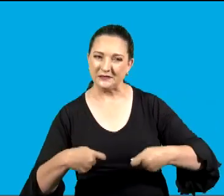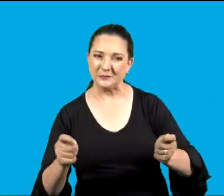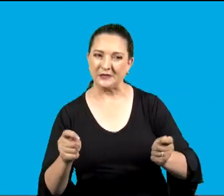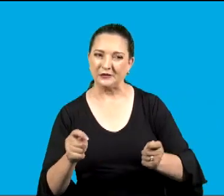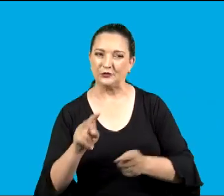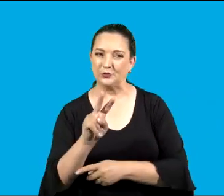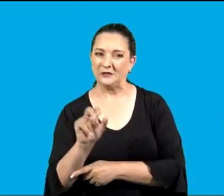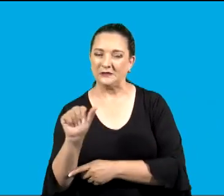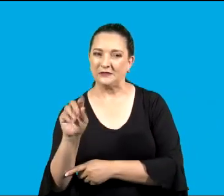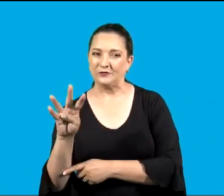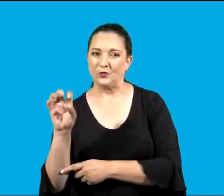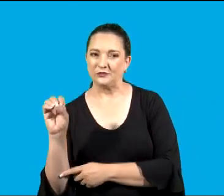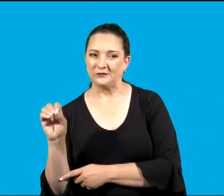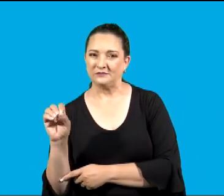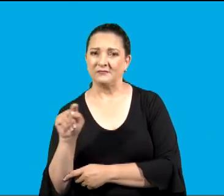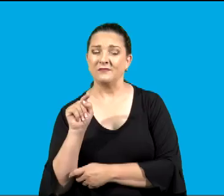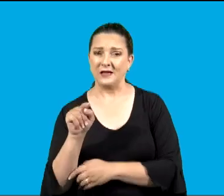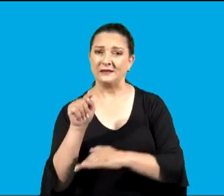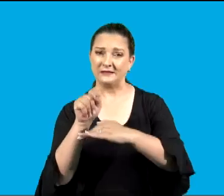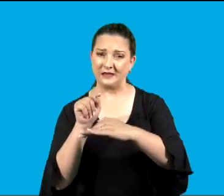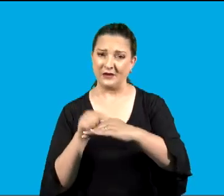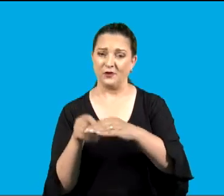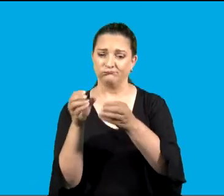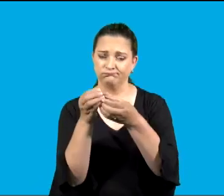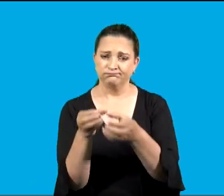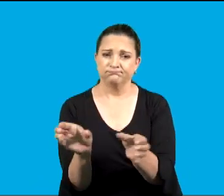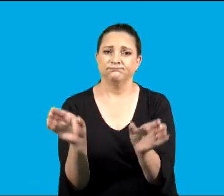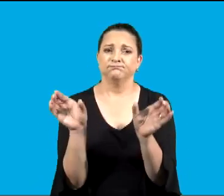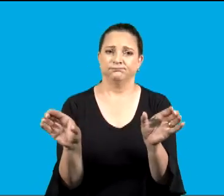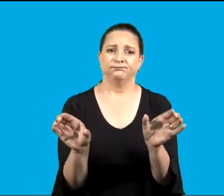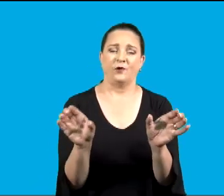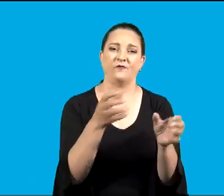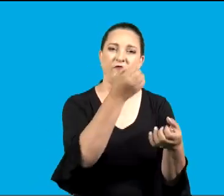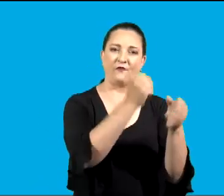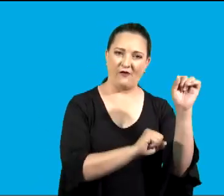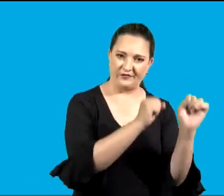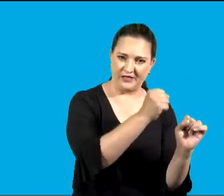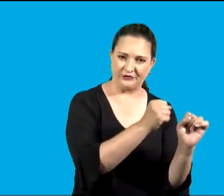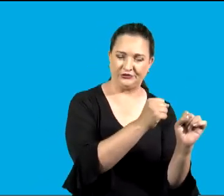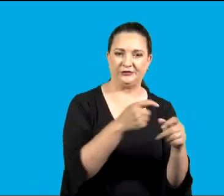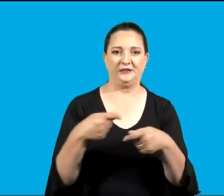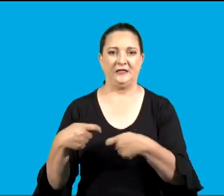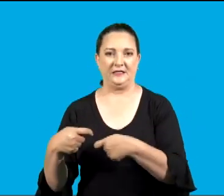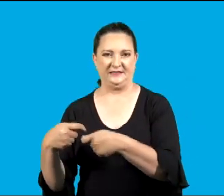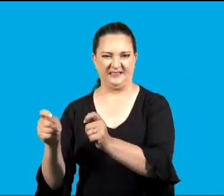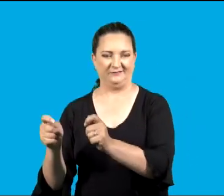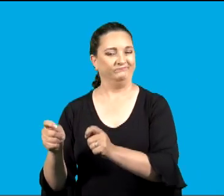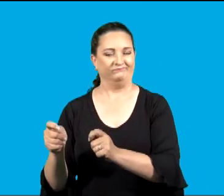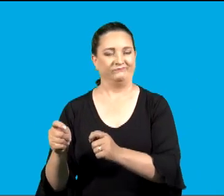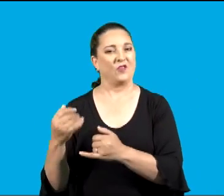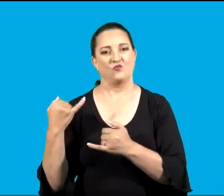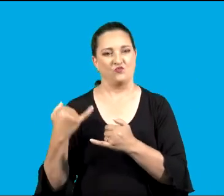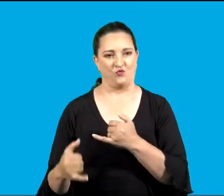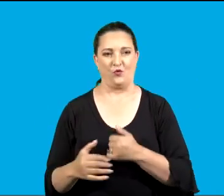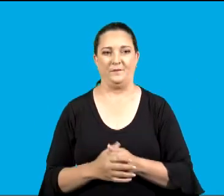of 26,400 was divided equally between the factory overhead cost and the sales department